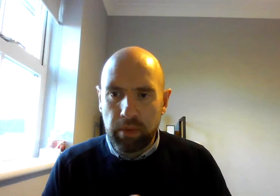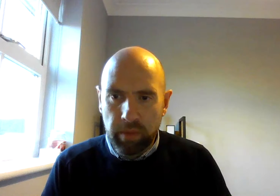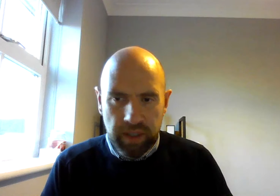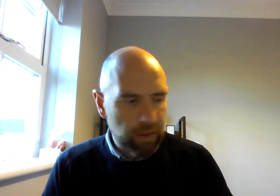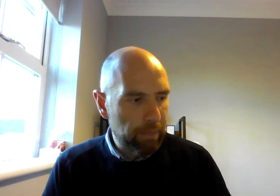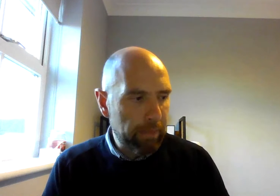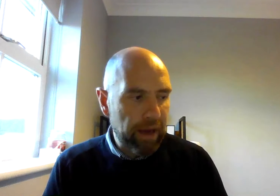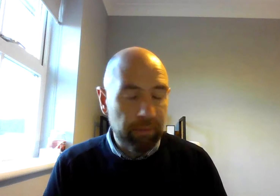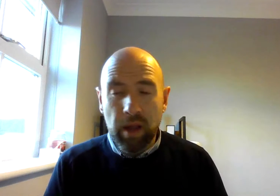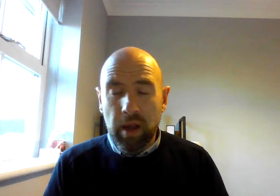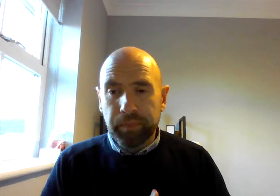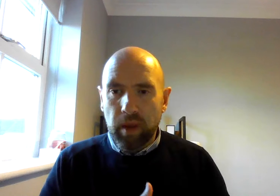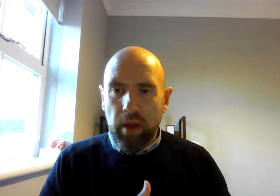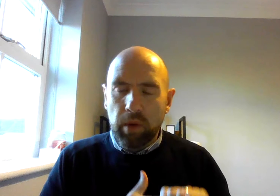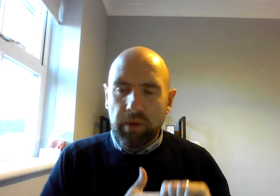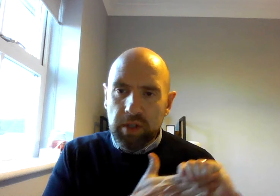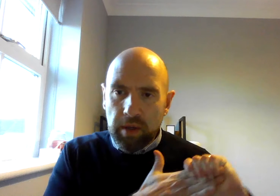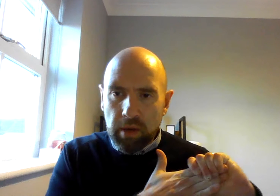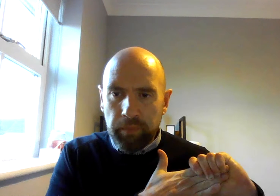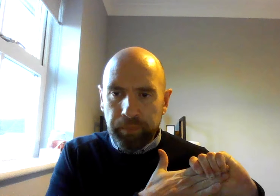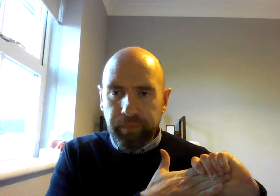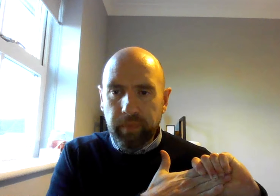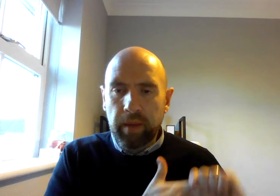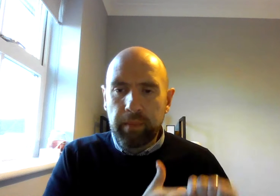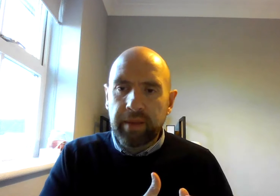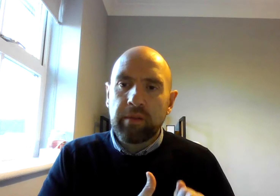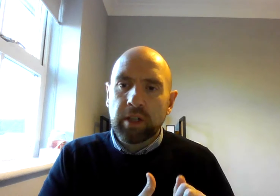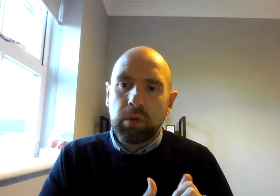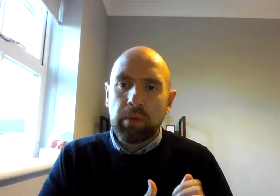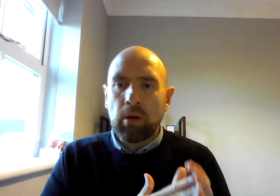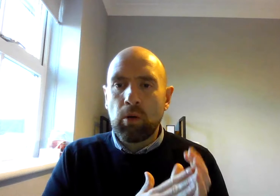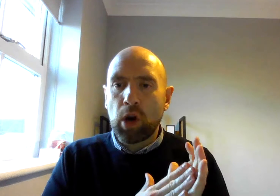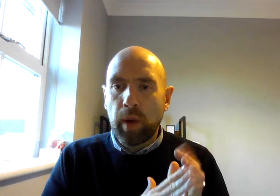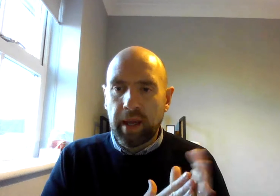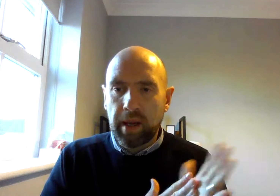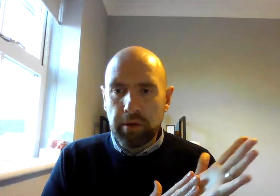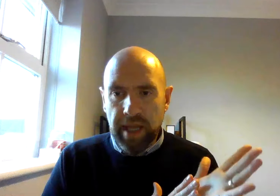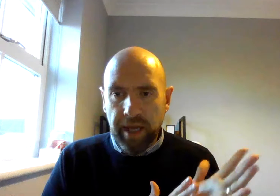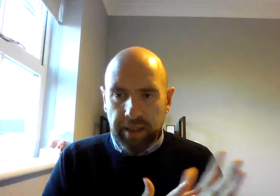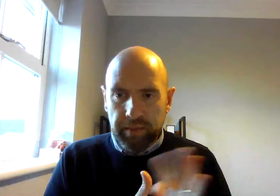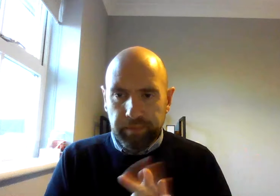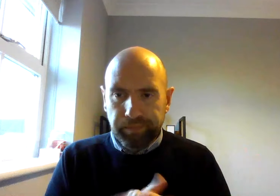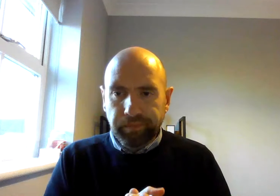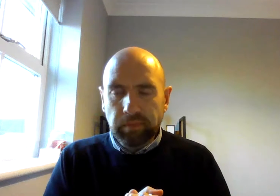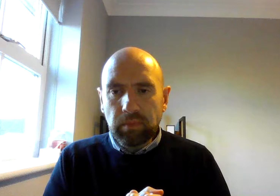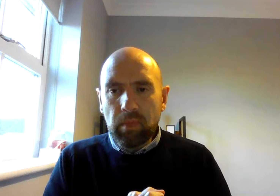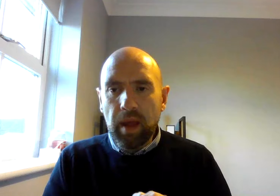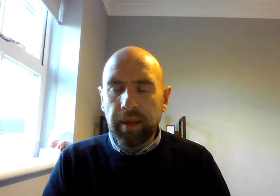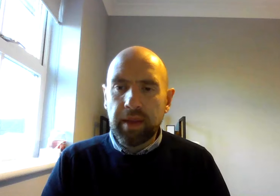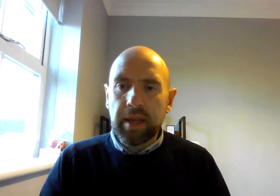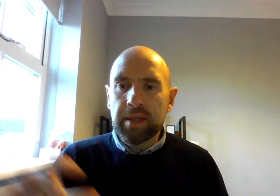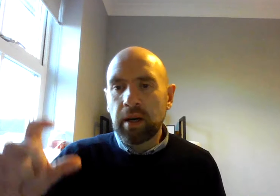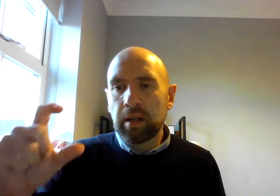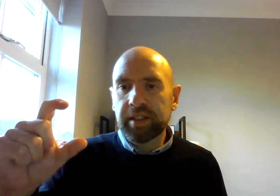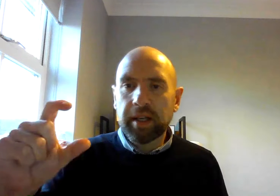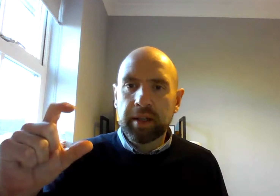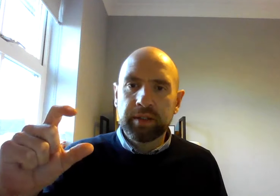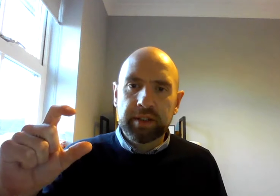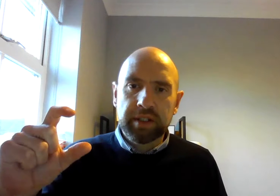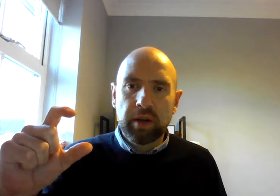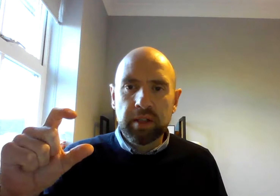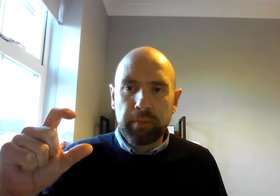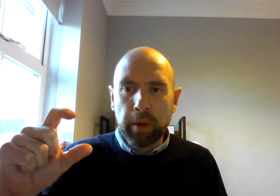got an example, which is a bit bad of me. We've also got at Nourish what we call quick close tags. And these